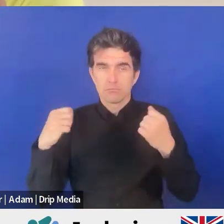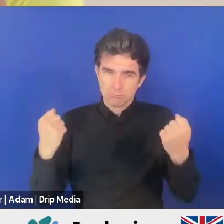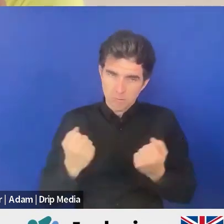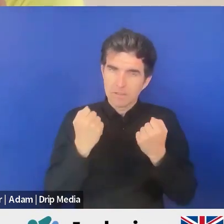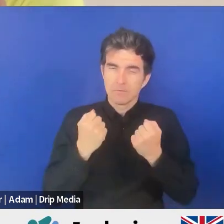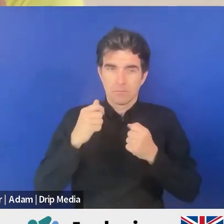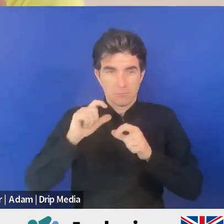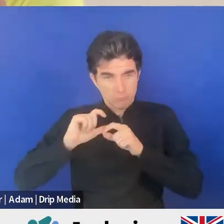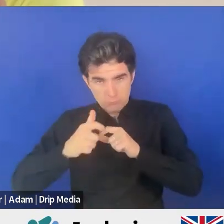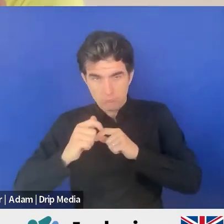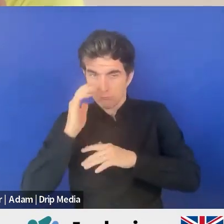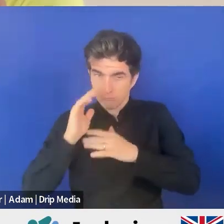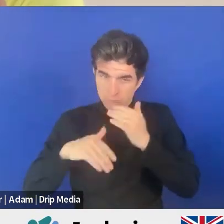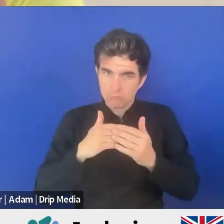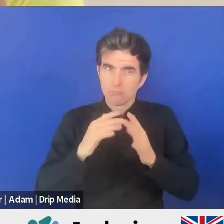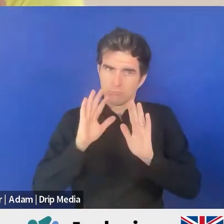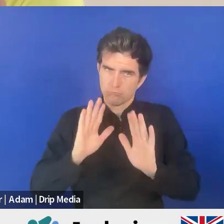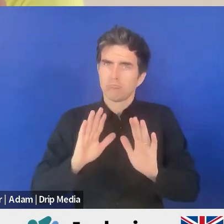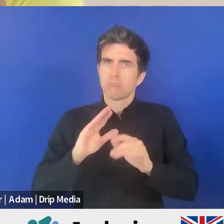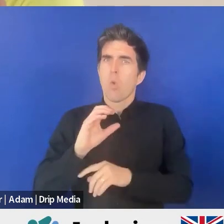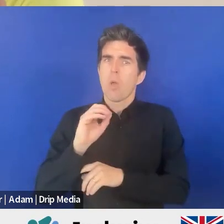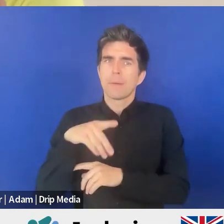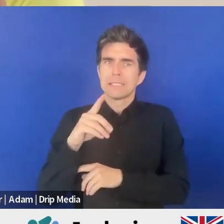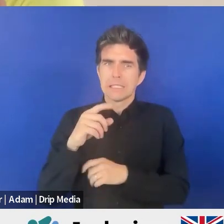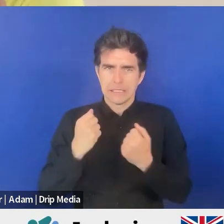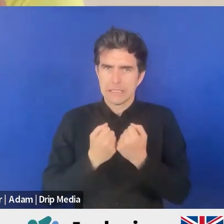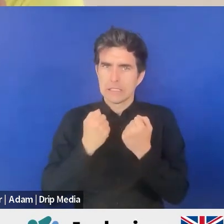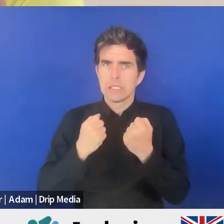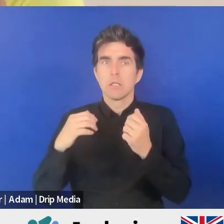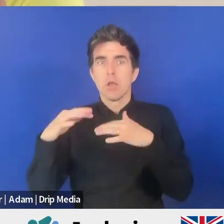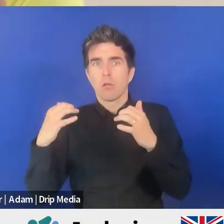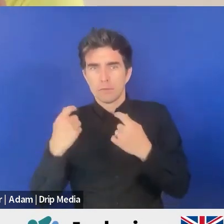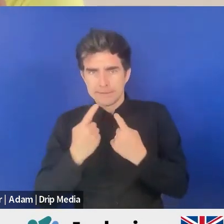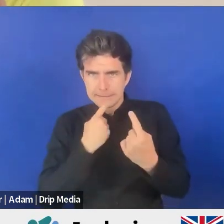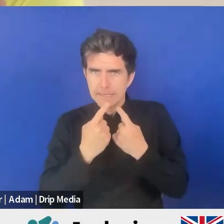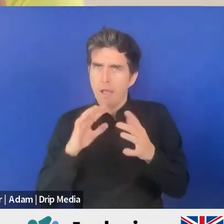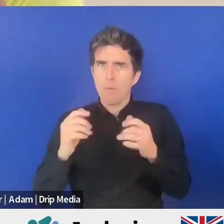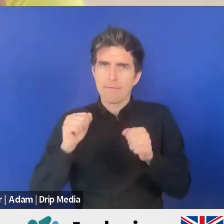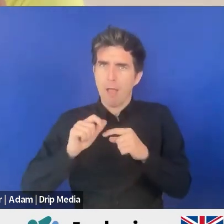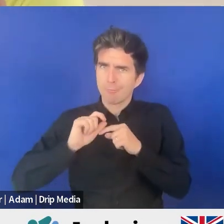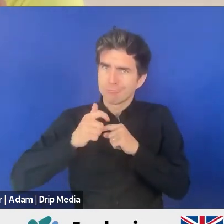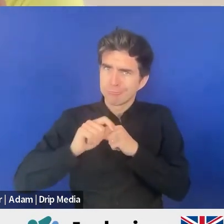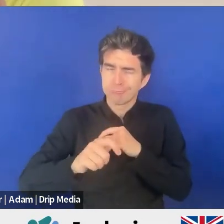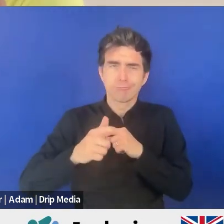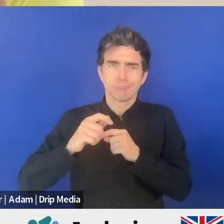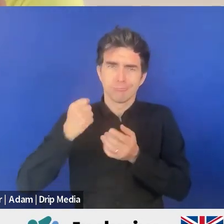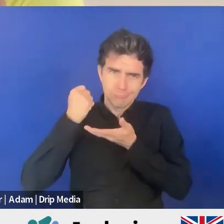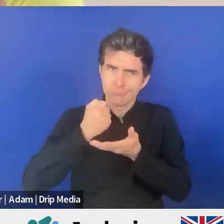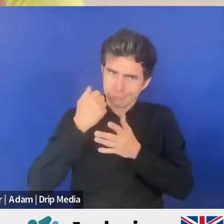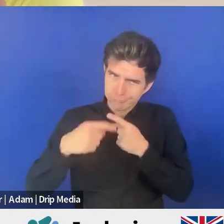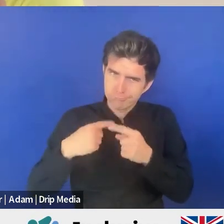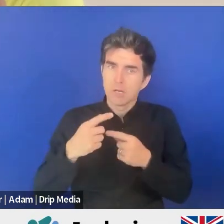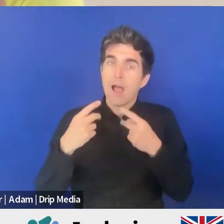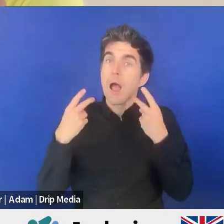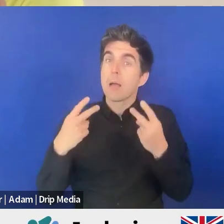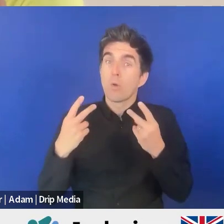nothing about, and the most important thing about OPDs is nothing about us without us. It means while we are talking